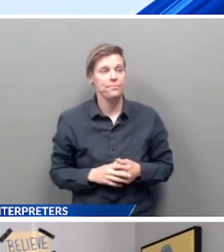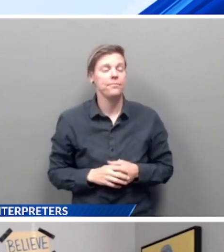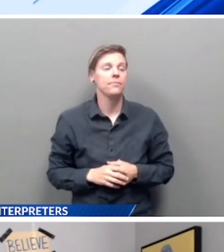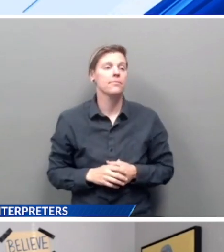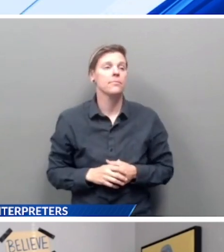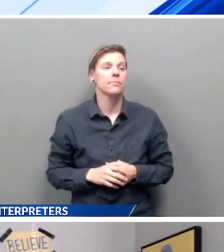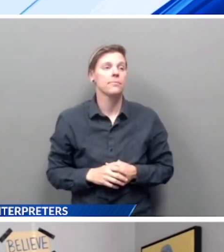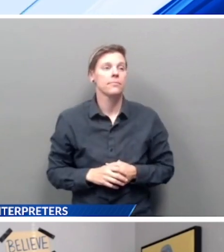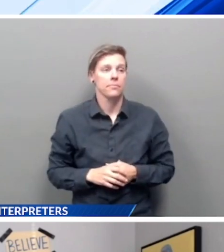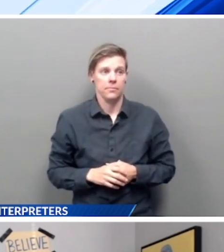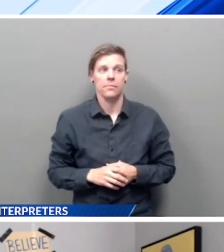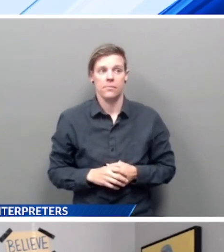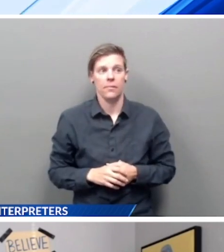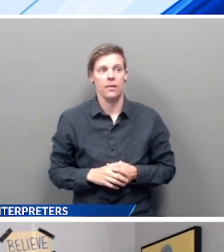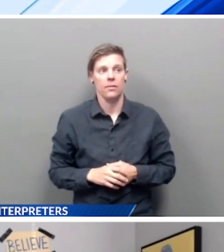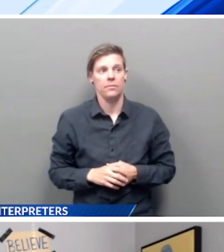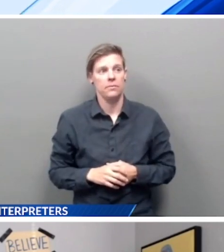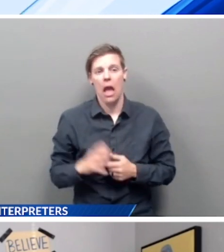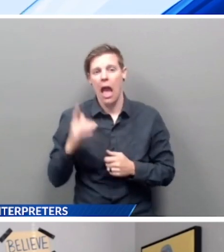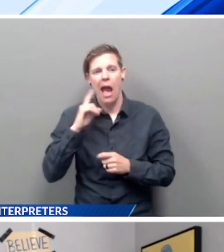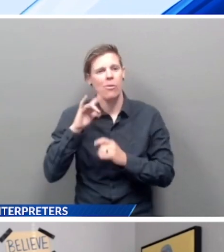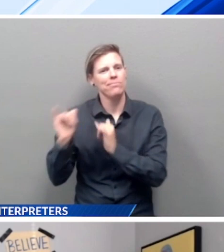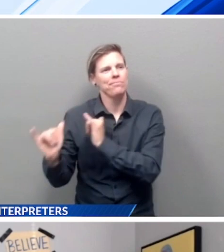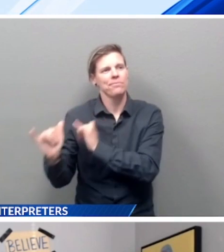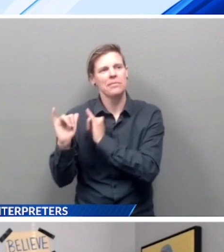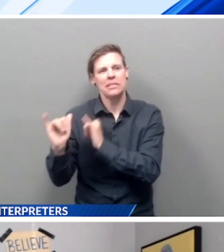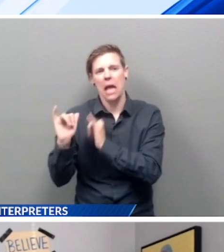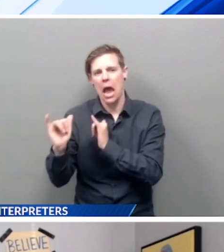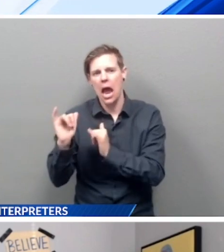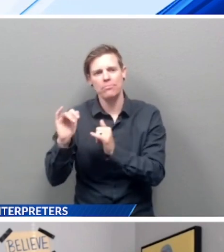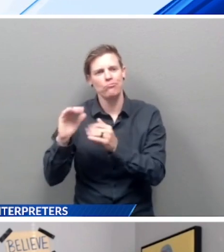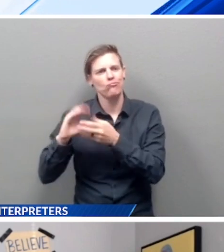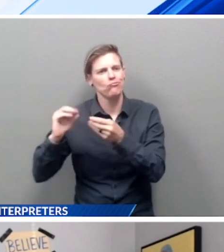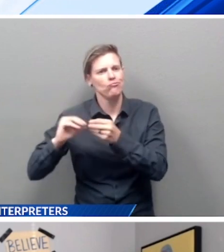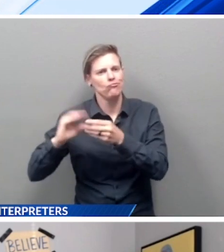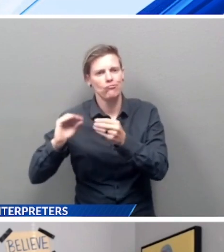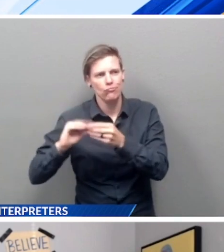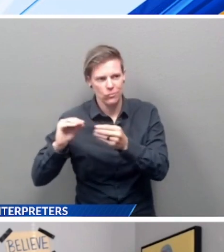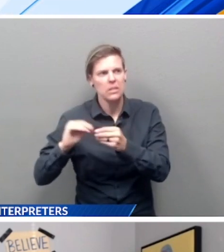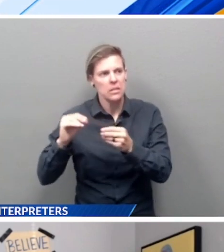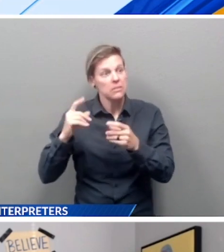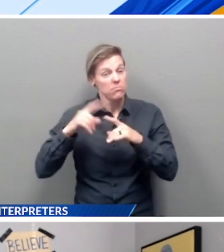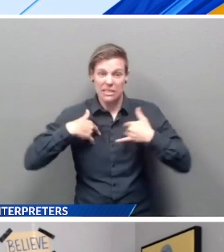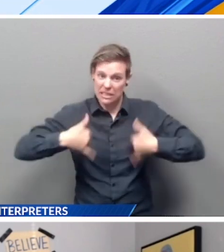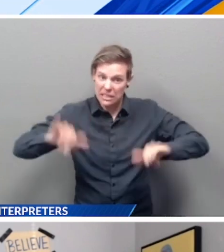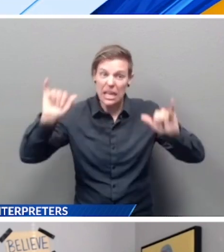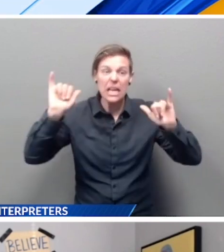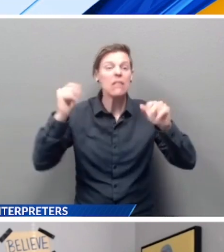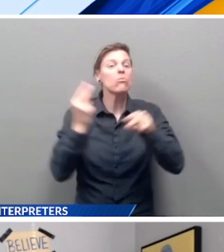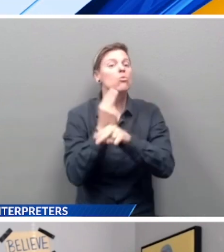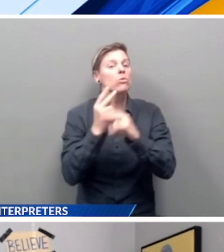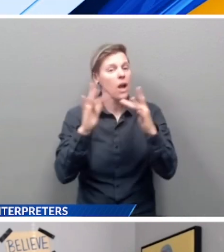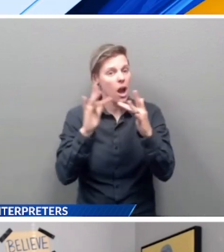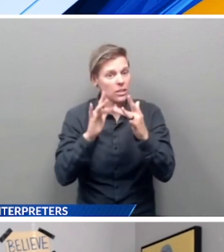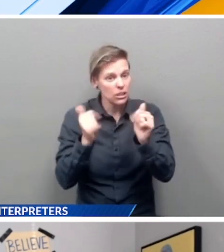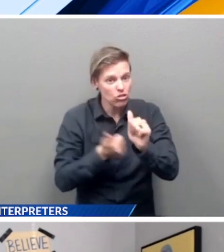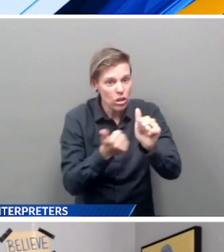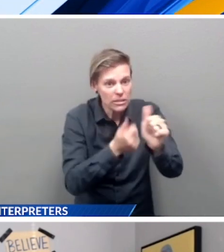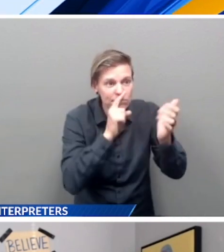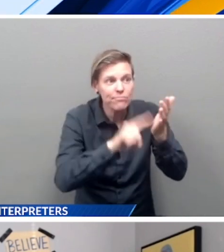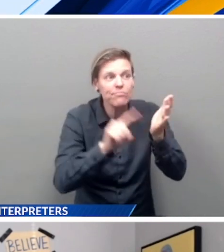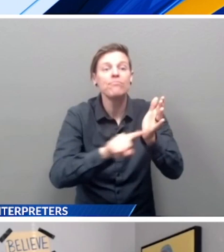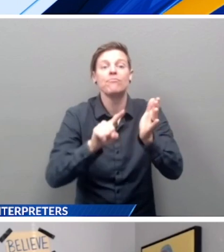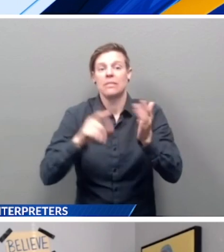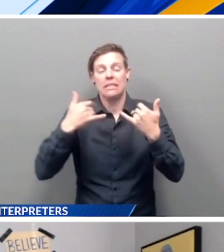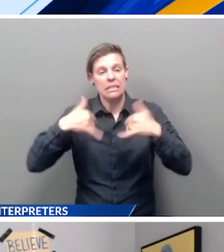echo the same sentiments that we are still doing it. And just like the healthcare providers that we've talked